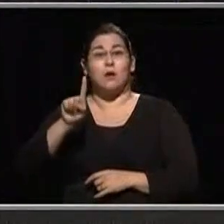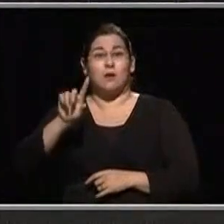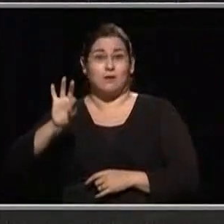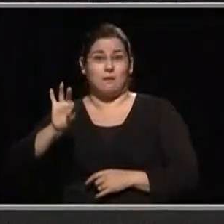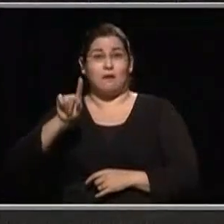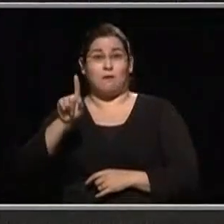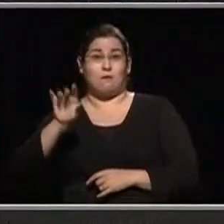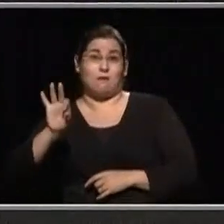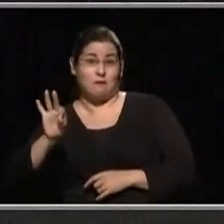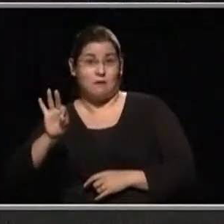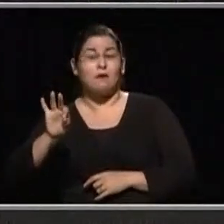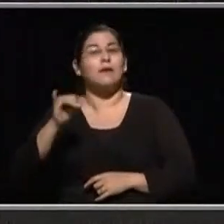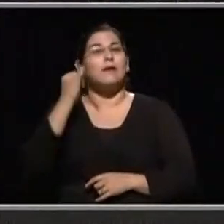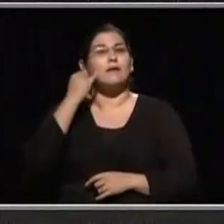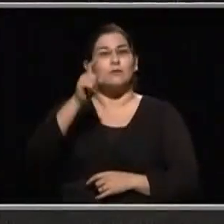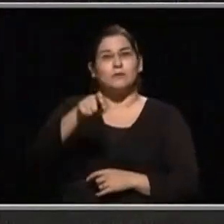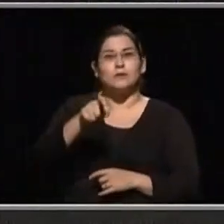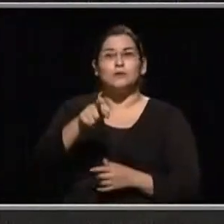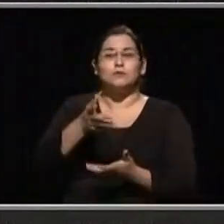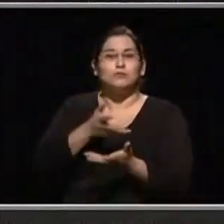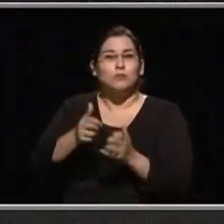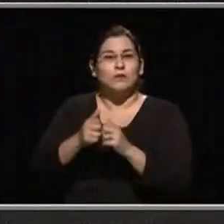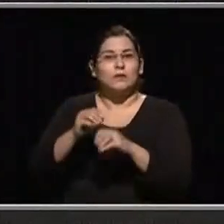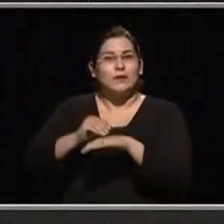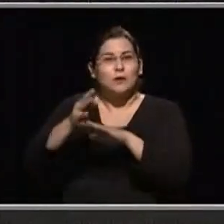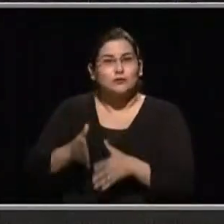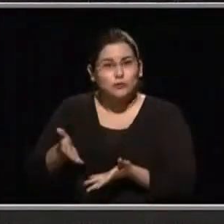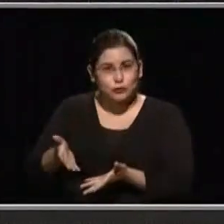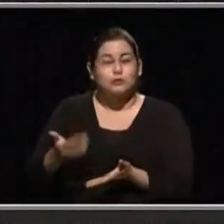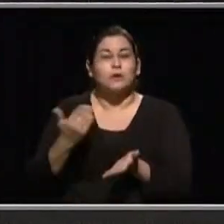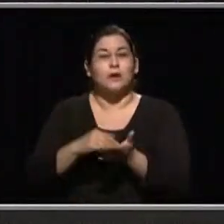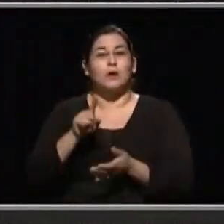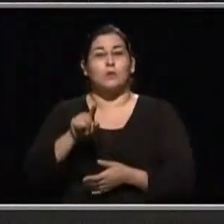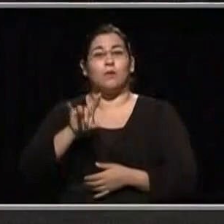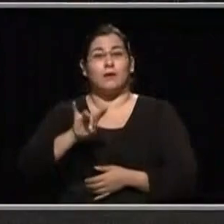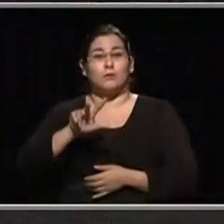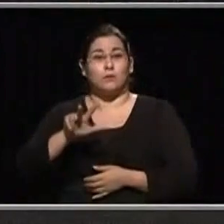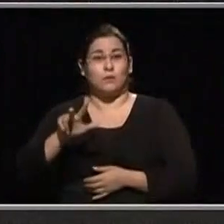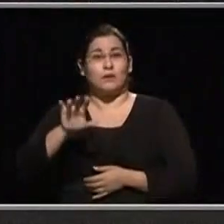1-833-986-1919 if you need to speak to a counselor. That's